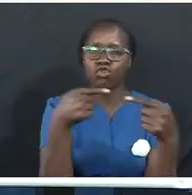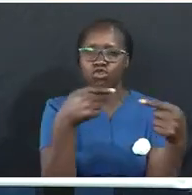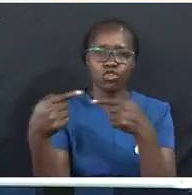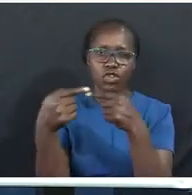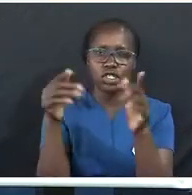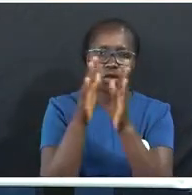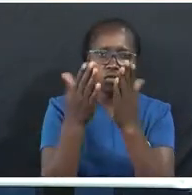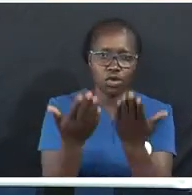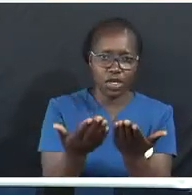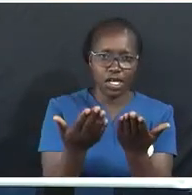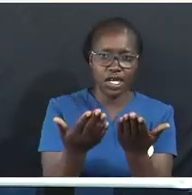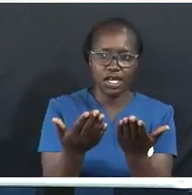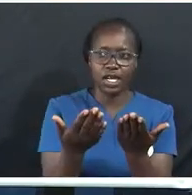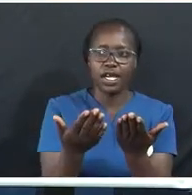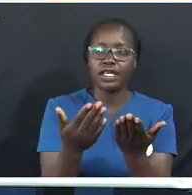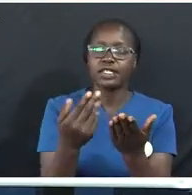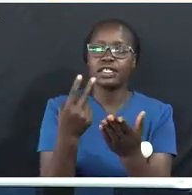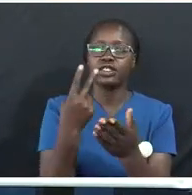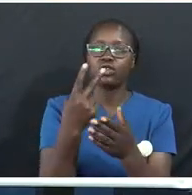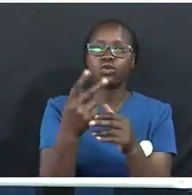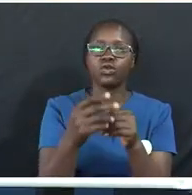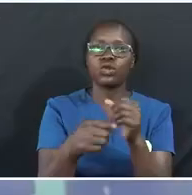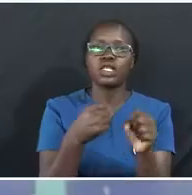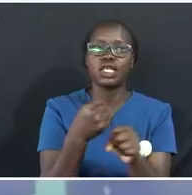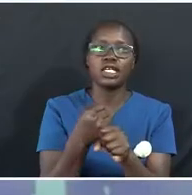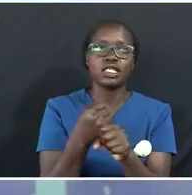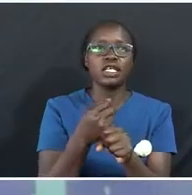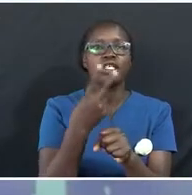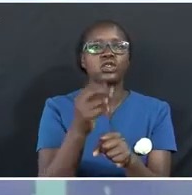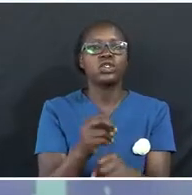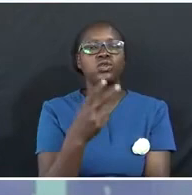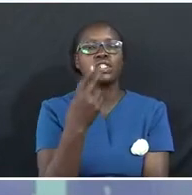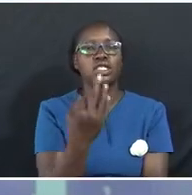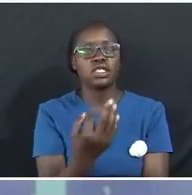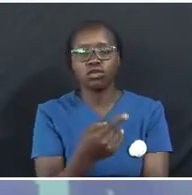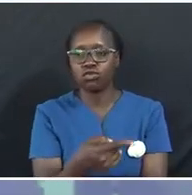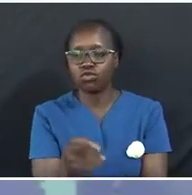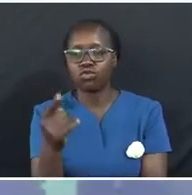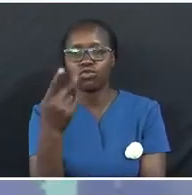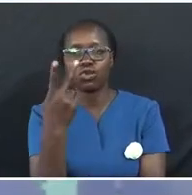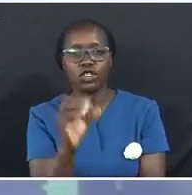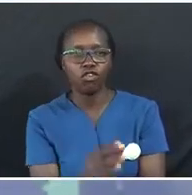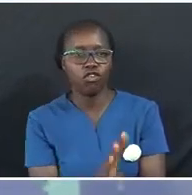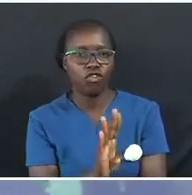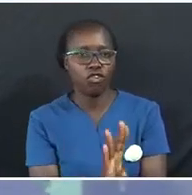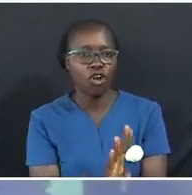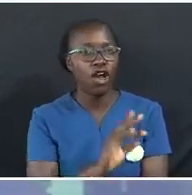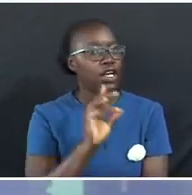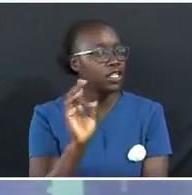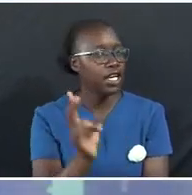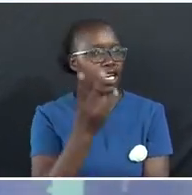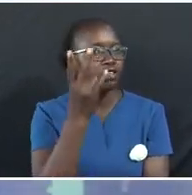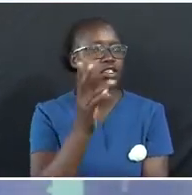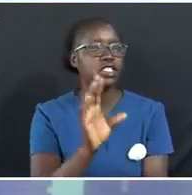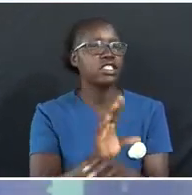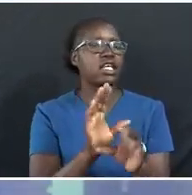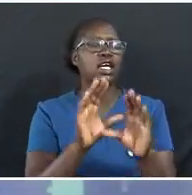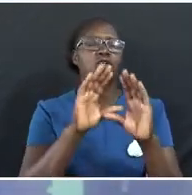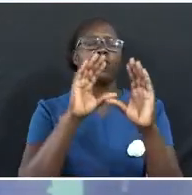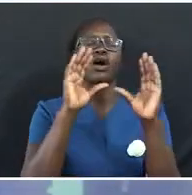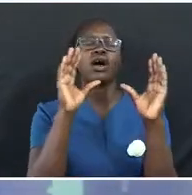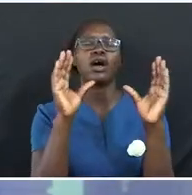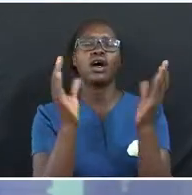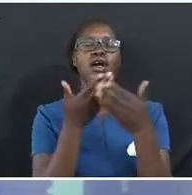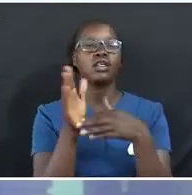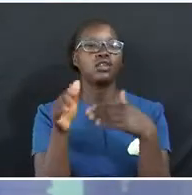book, that in the next 2 years, 2023, 2024, The Advent Church Worldwide has given